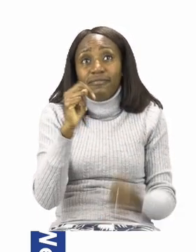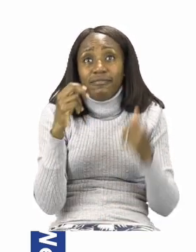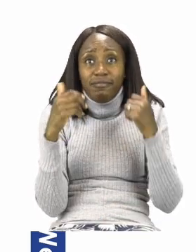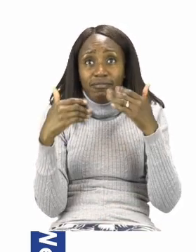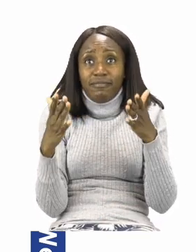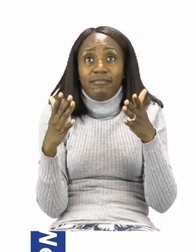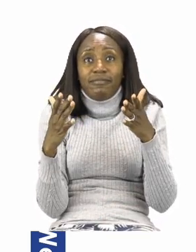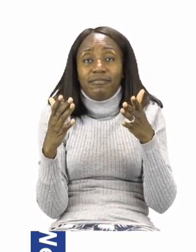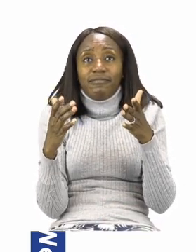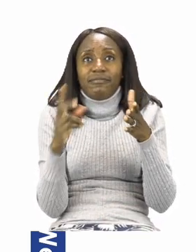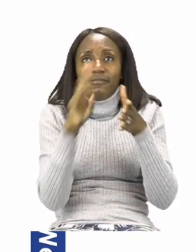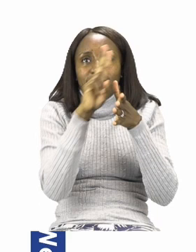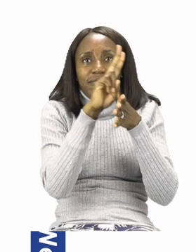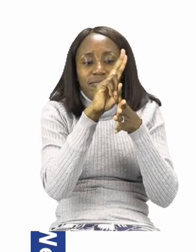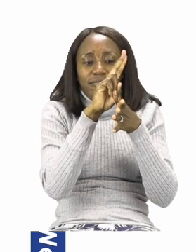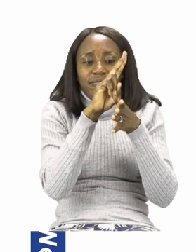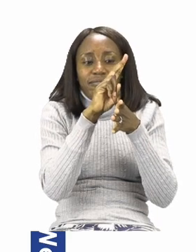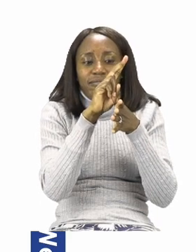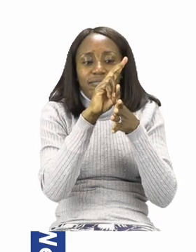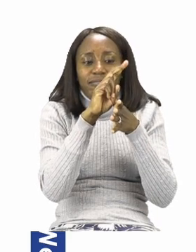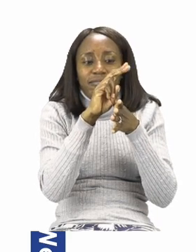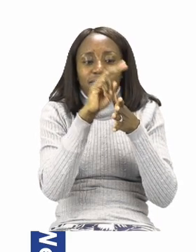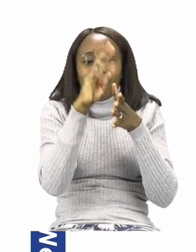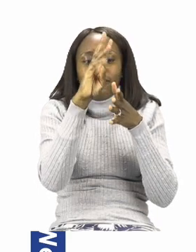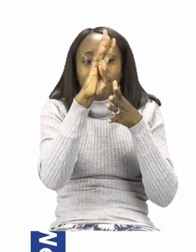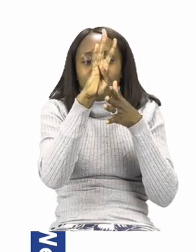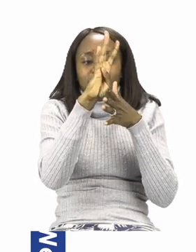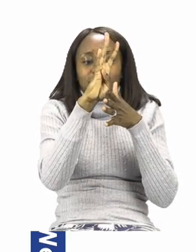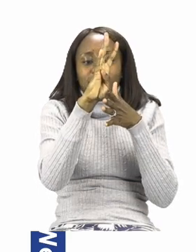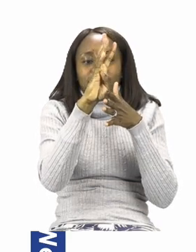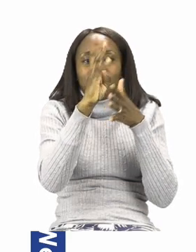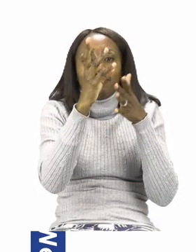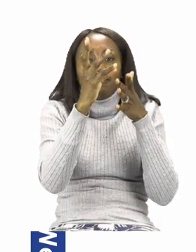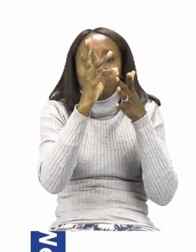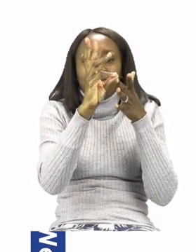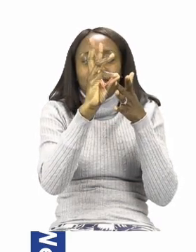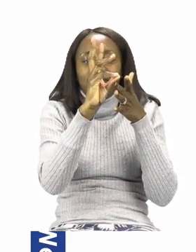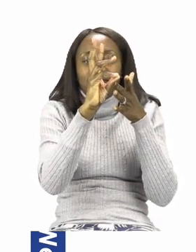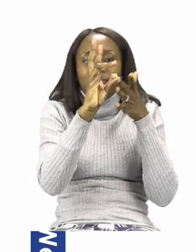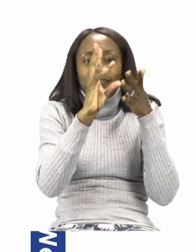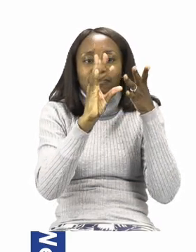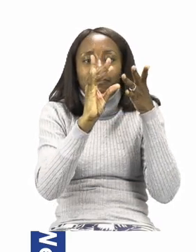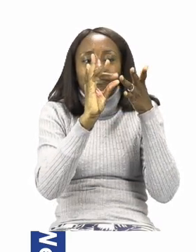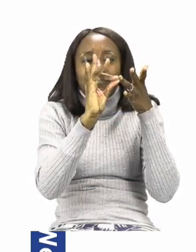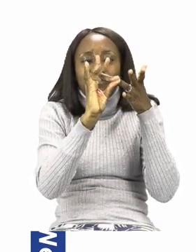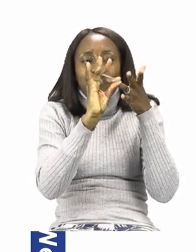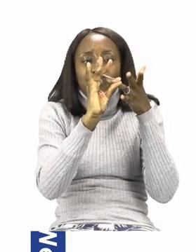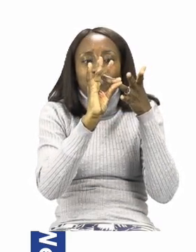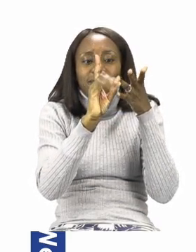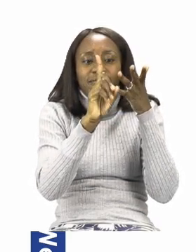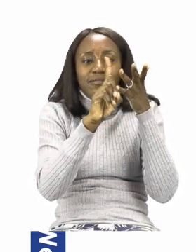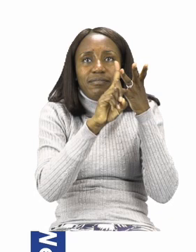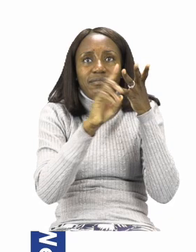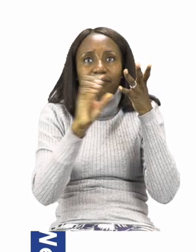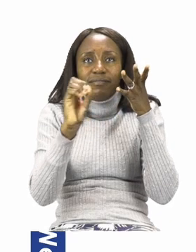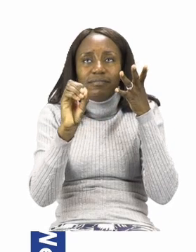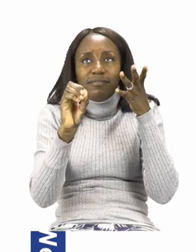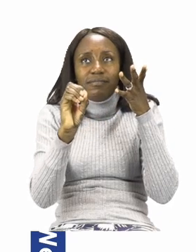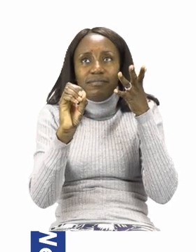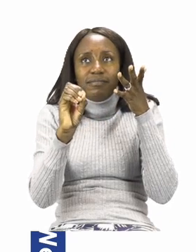one. 2, 4, 6, 8,